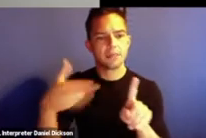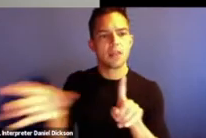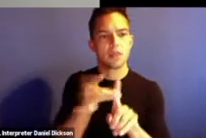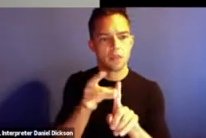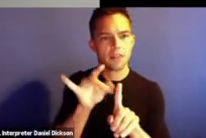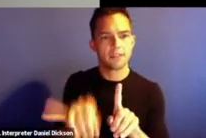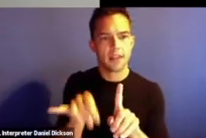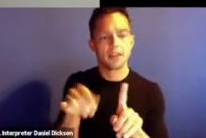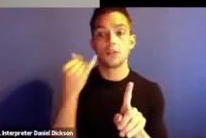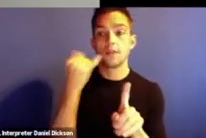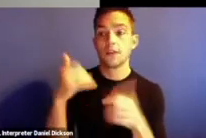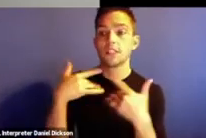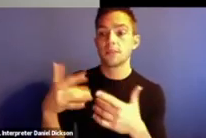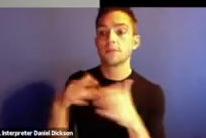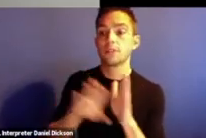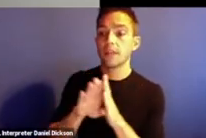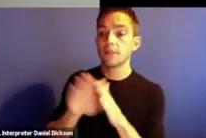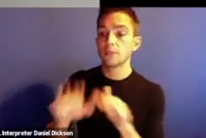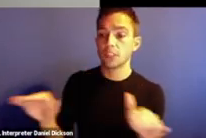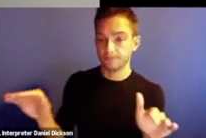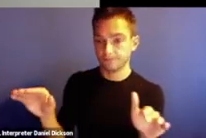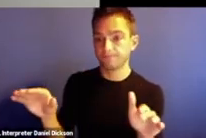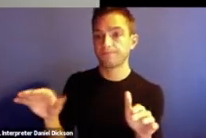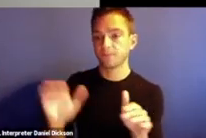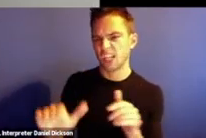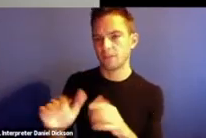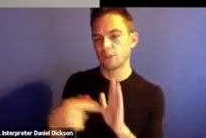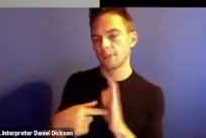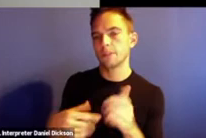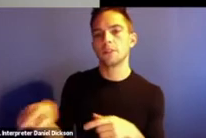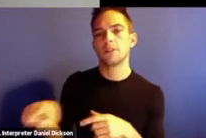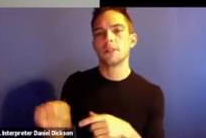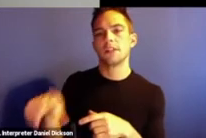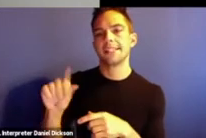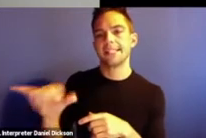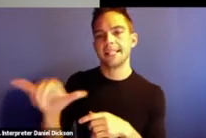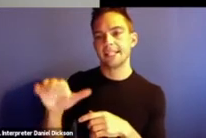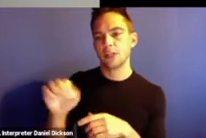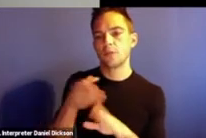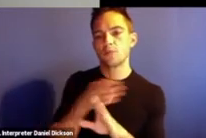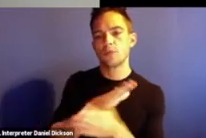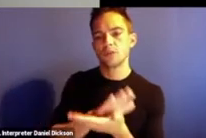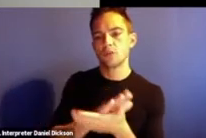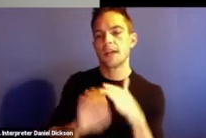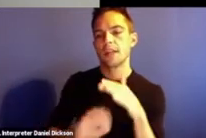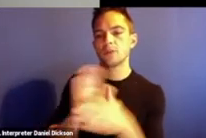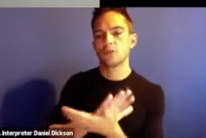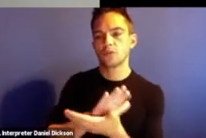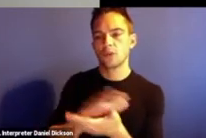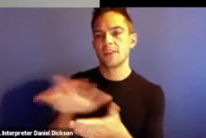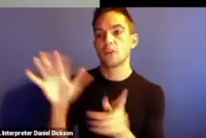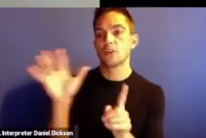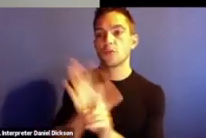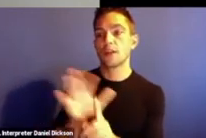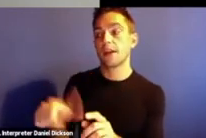So if you have a typically developing child, and if in their daycare and their preschool and their elementary school, they're surrounded only